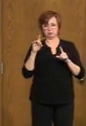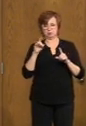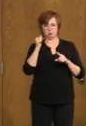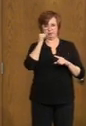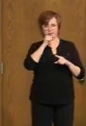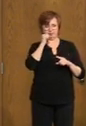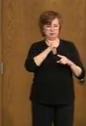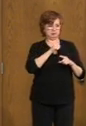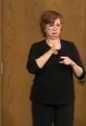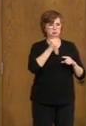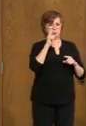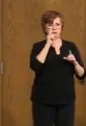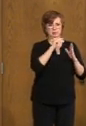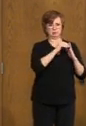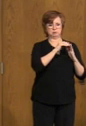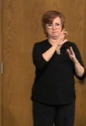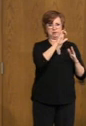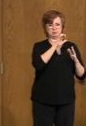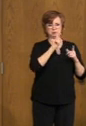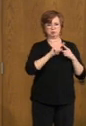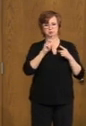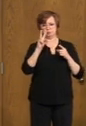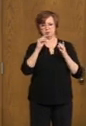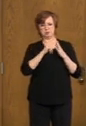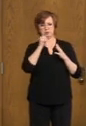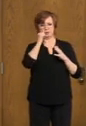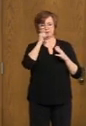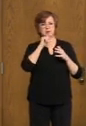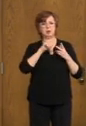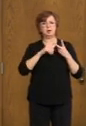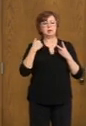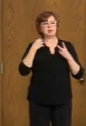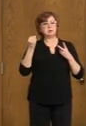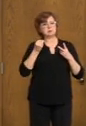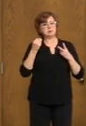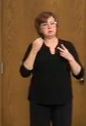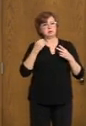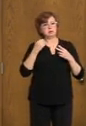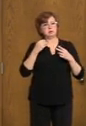per day. And apparently on Monday, North Dakota released its